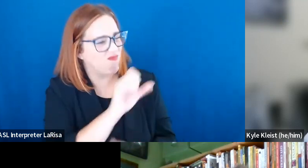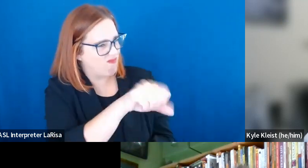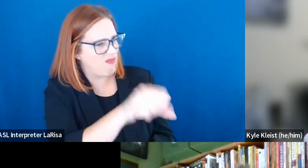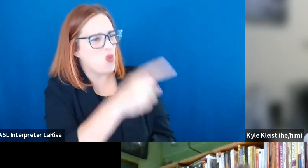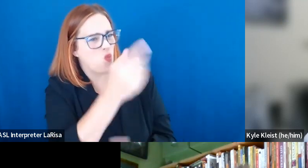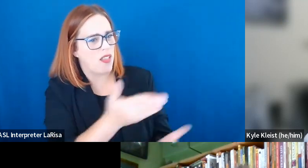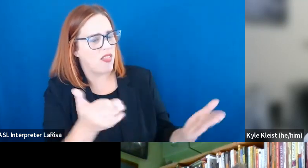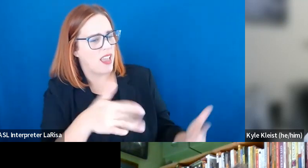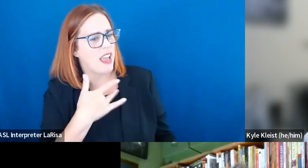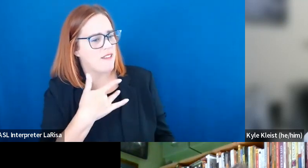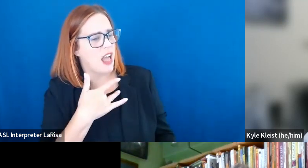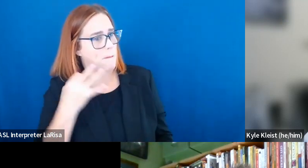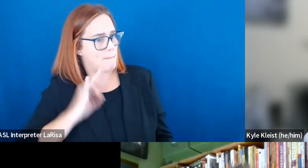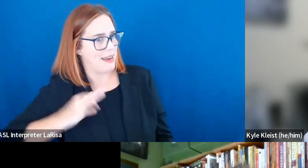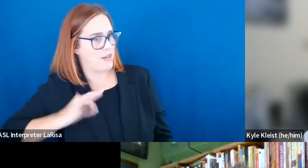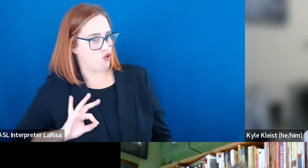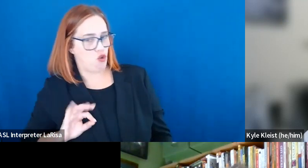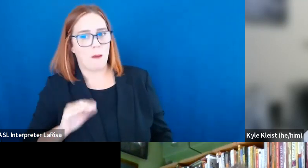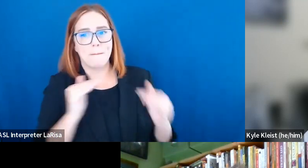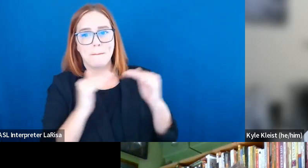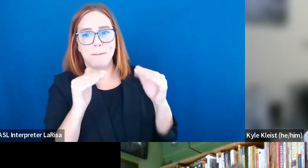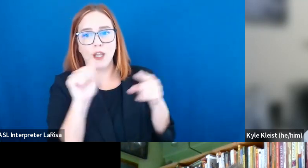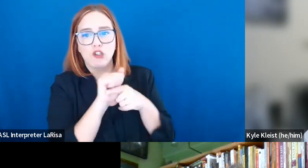peer support training was giving people